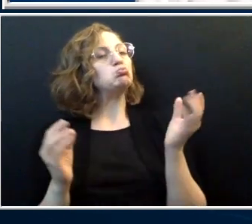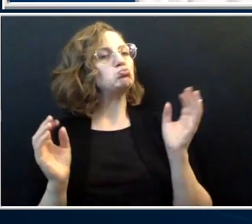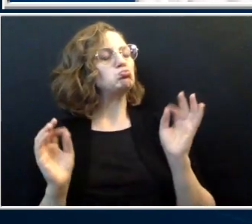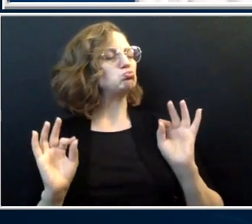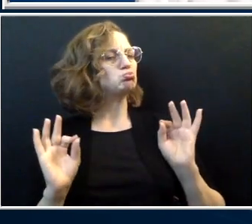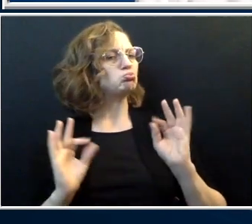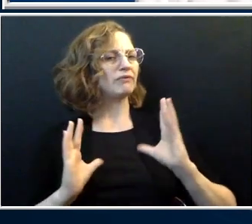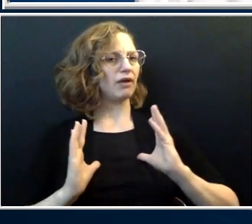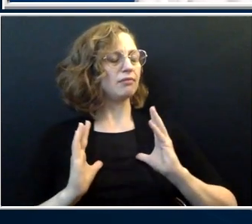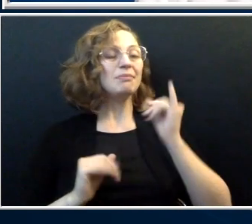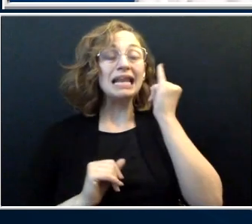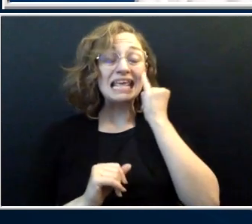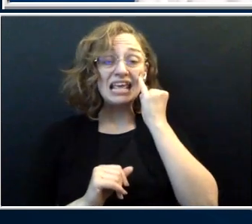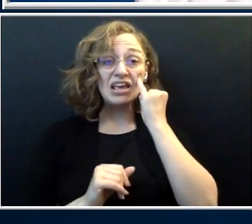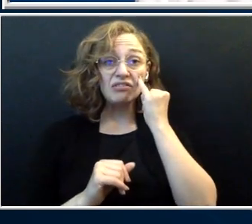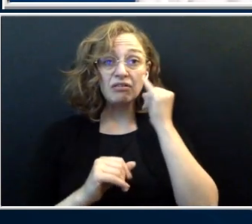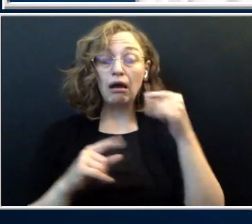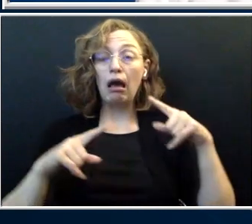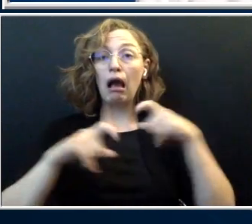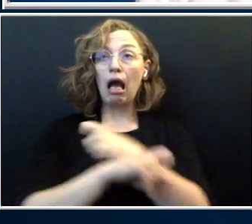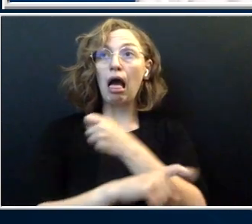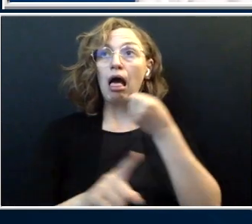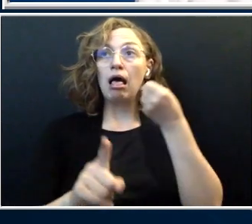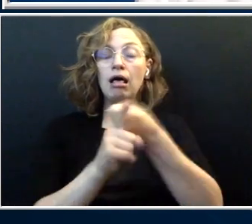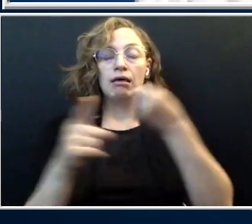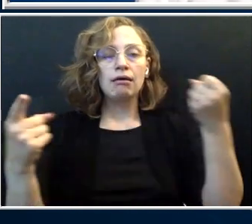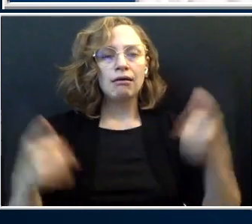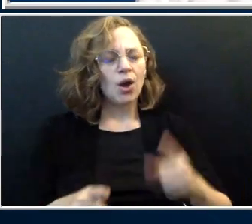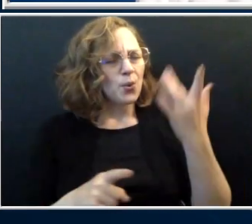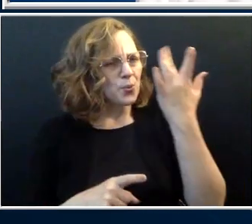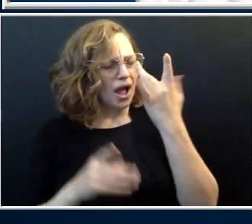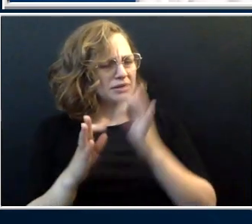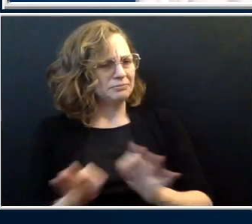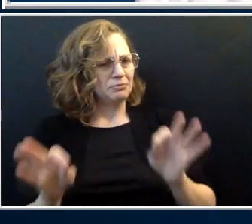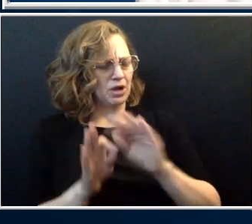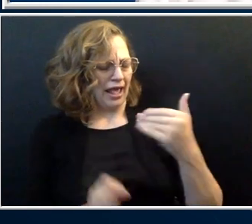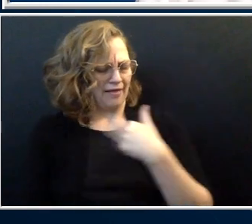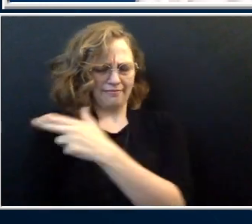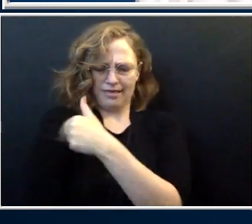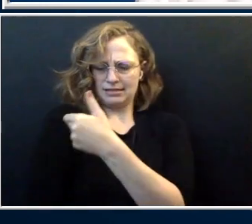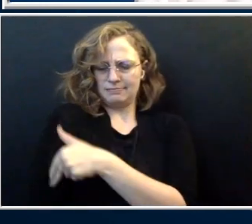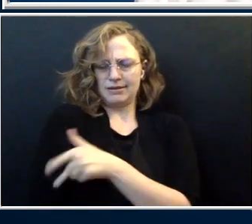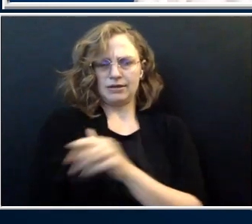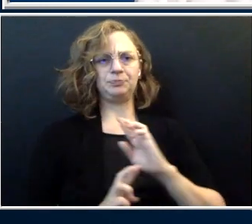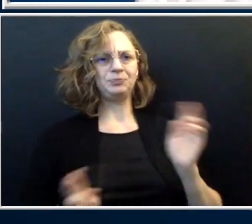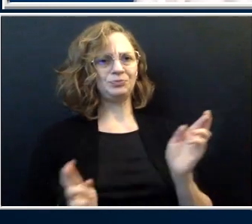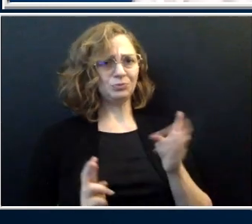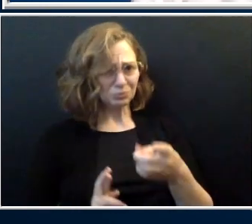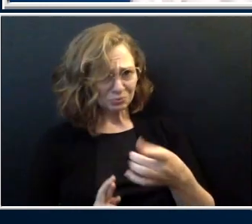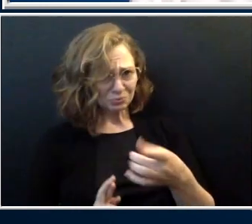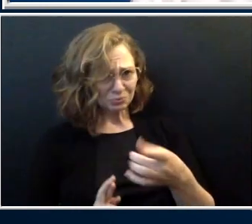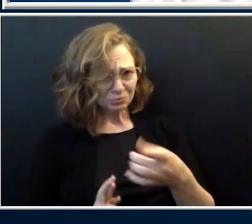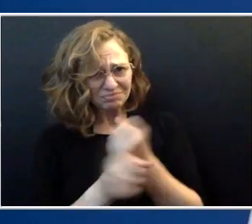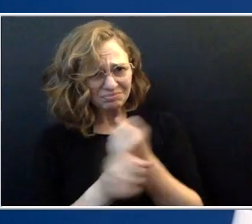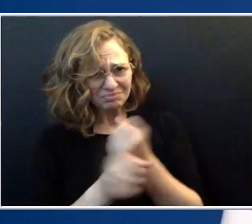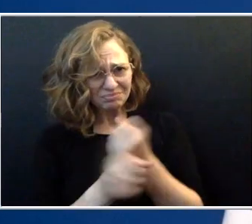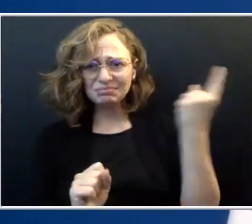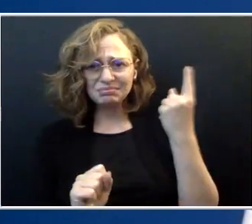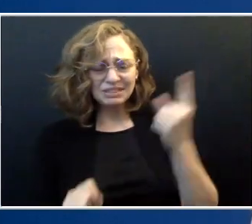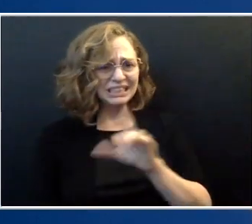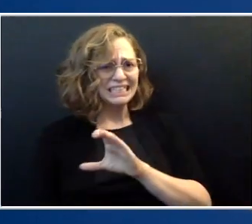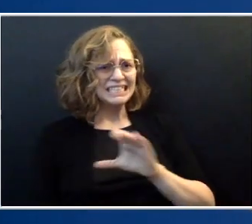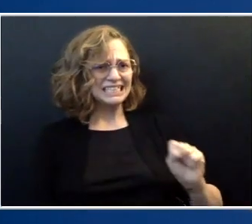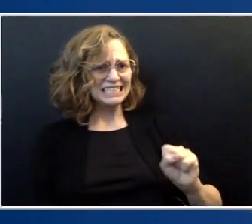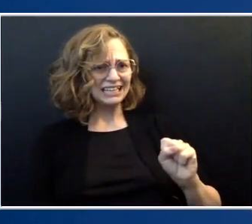hospital-level resources at the ready? And would you ever feel safe in some place that's just doing C-sections outside of a hospital? It would give me